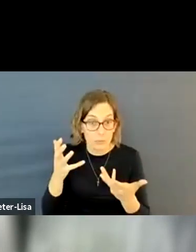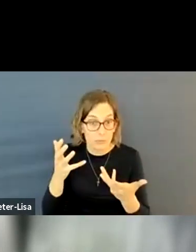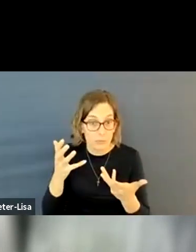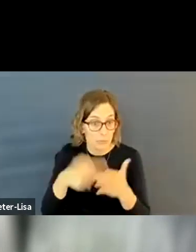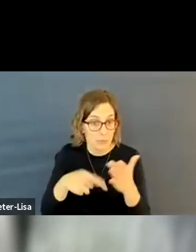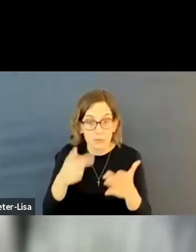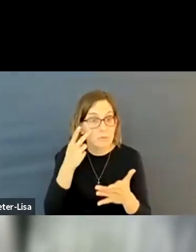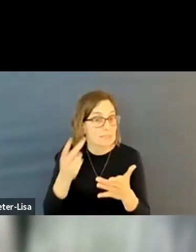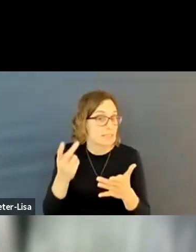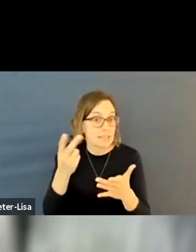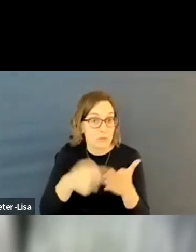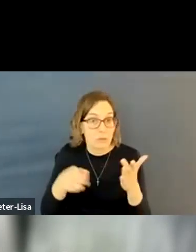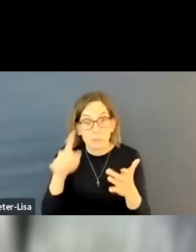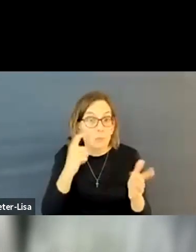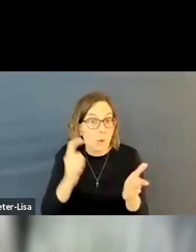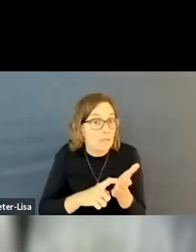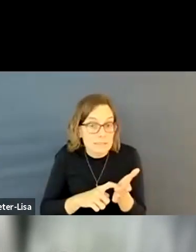seeing? What are you noticing?